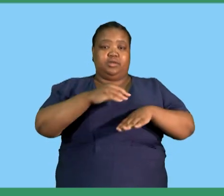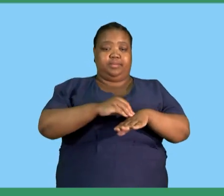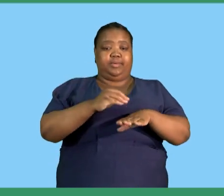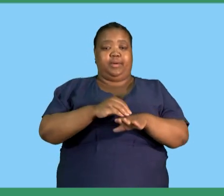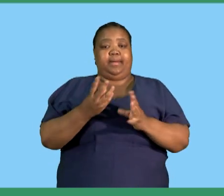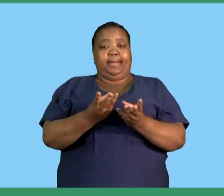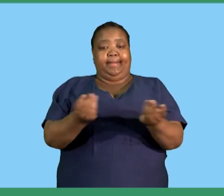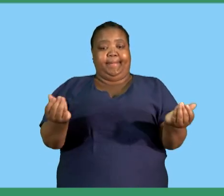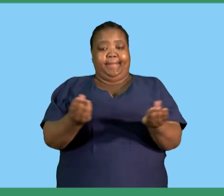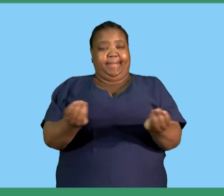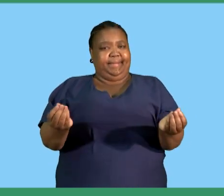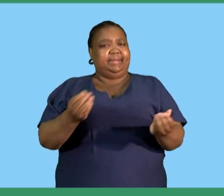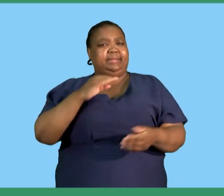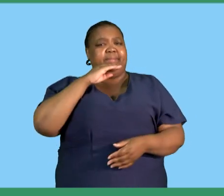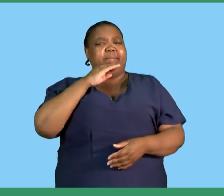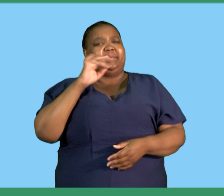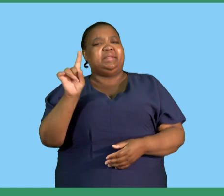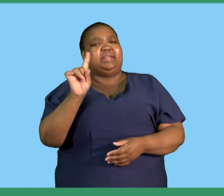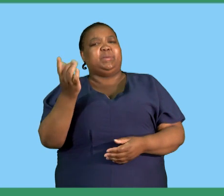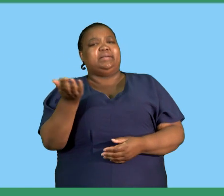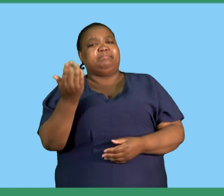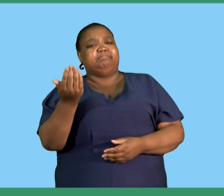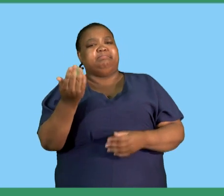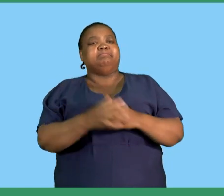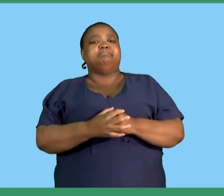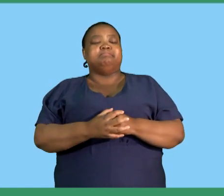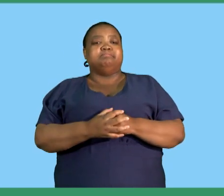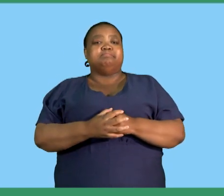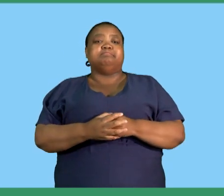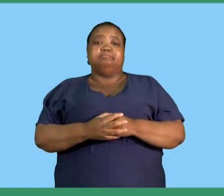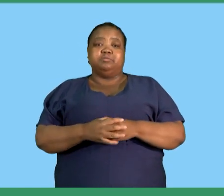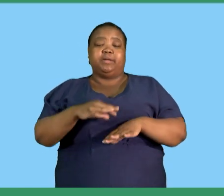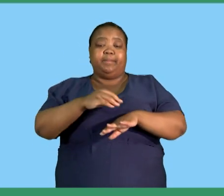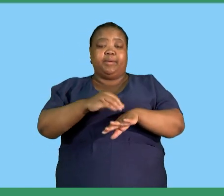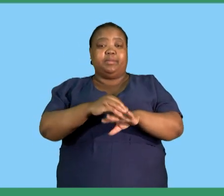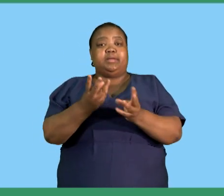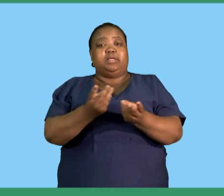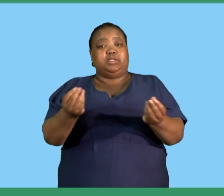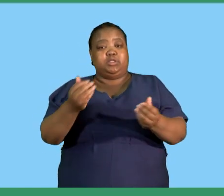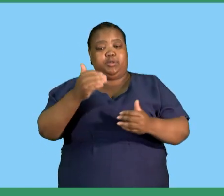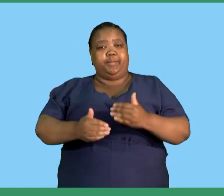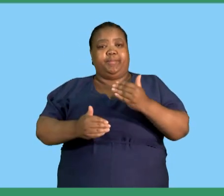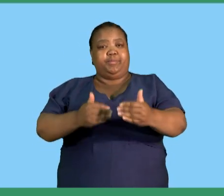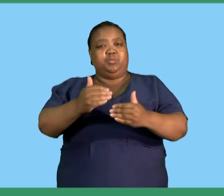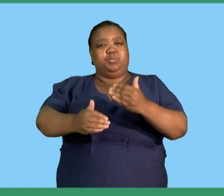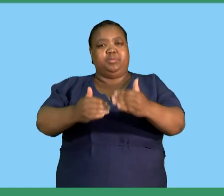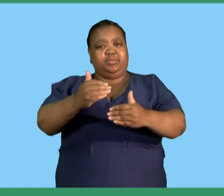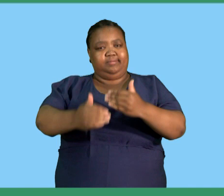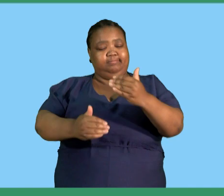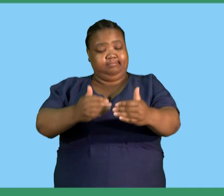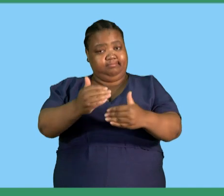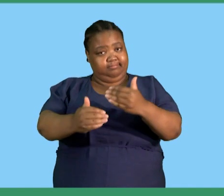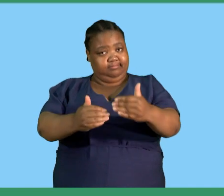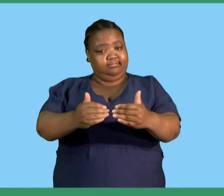now defining problem solving. What is the meaning of problem solving? It says here, it is a process, please take that